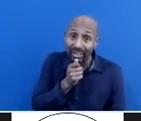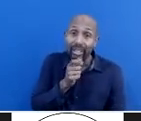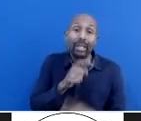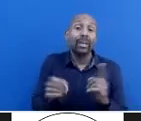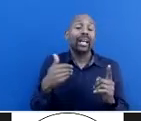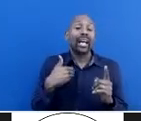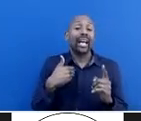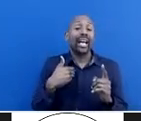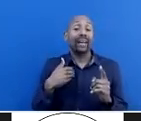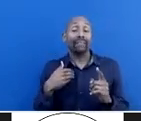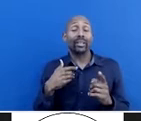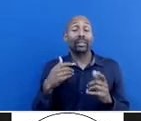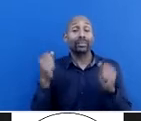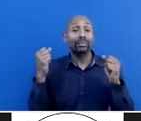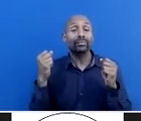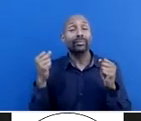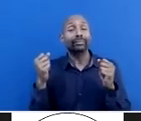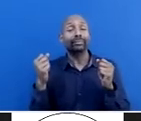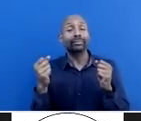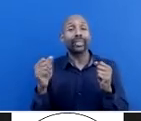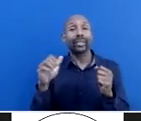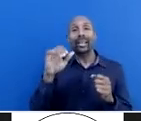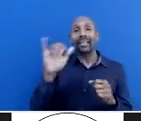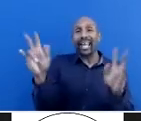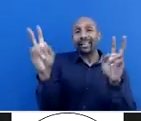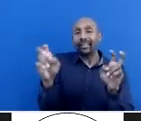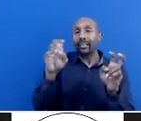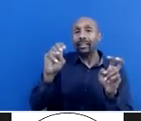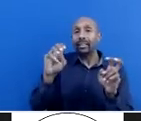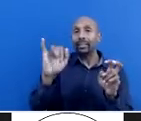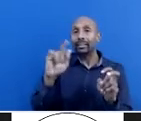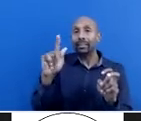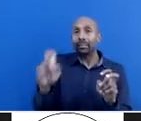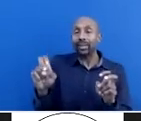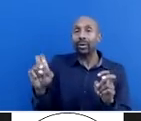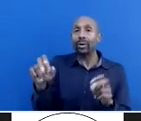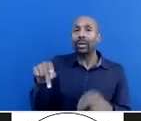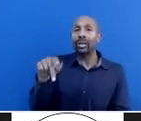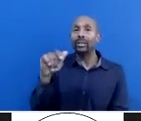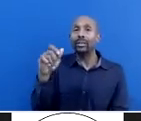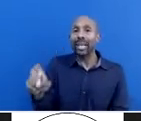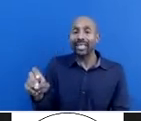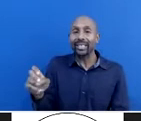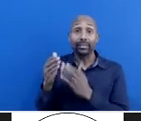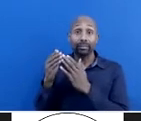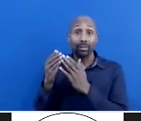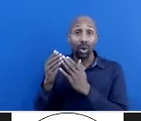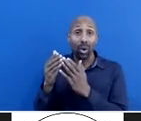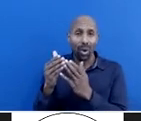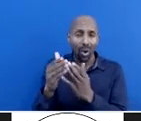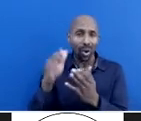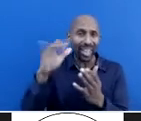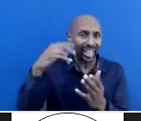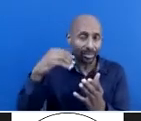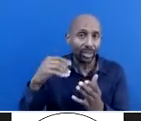Black people that is present as Jamal goes back and forth between both registers at the same time, using